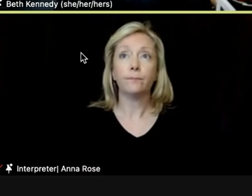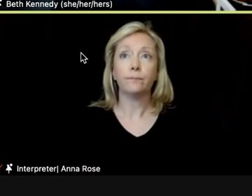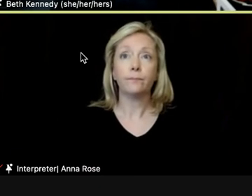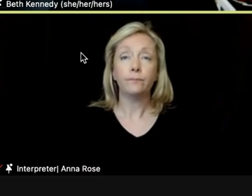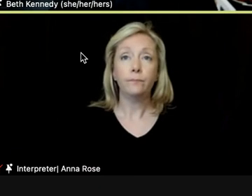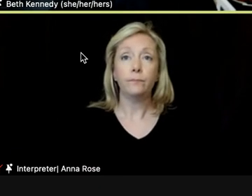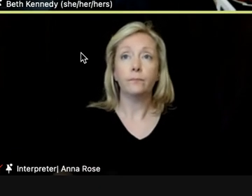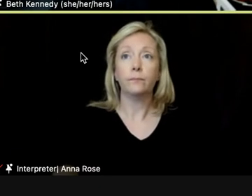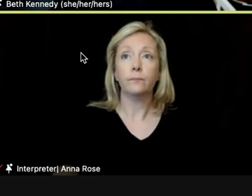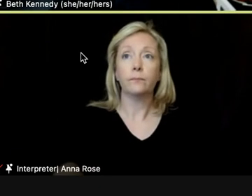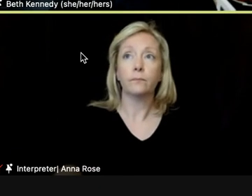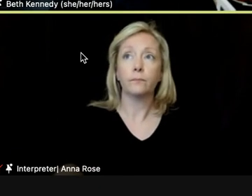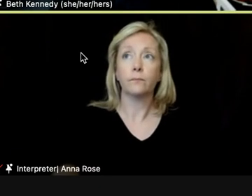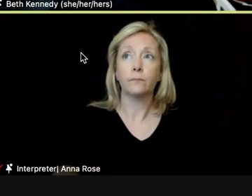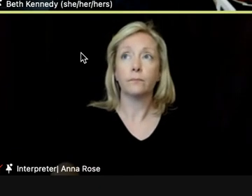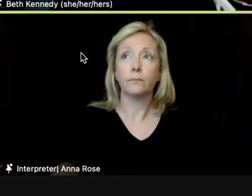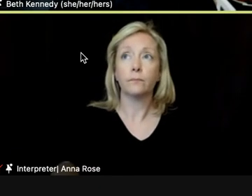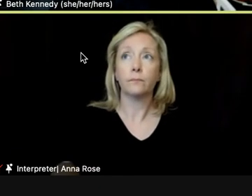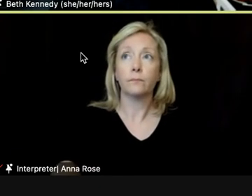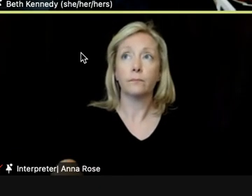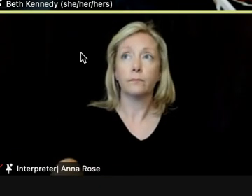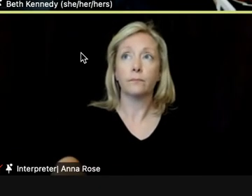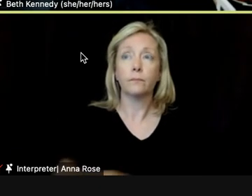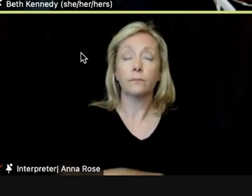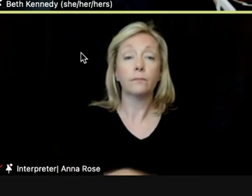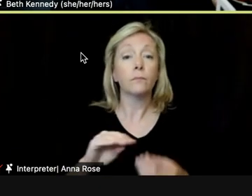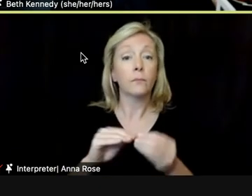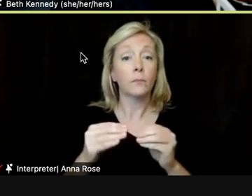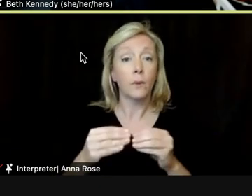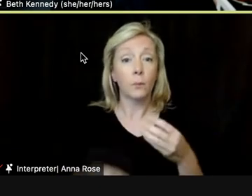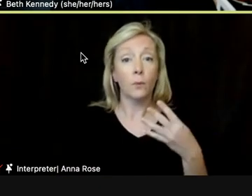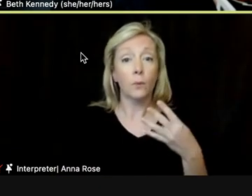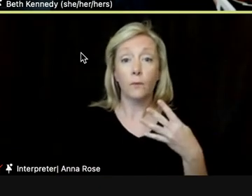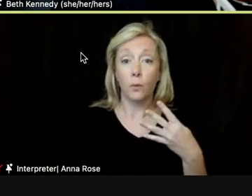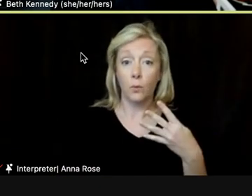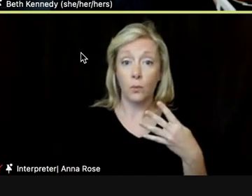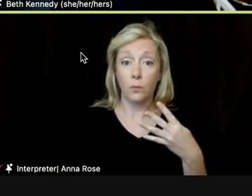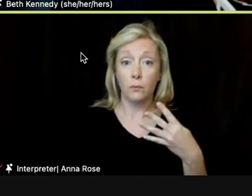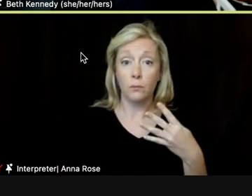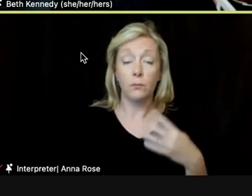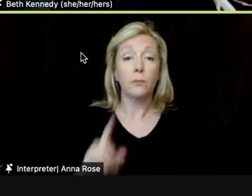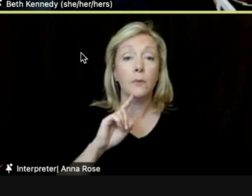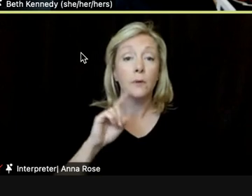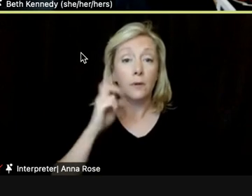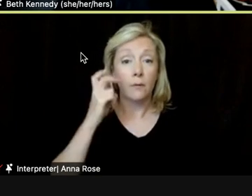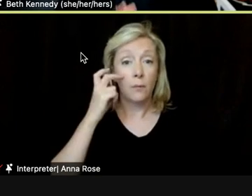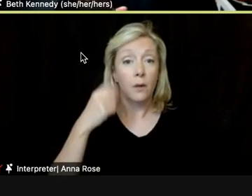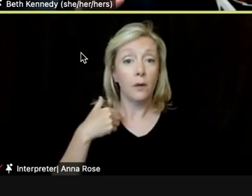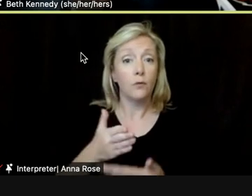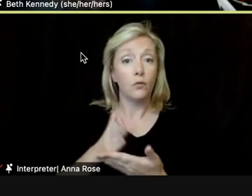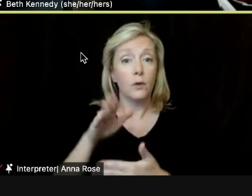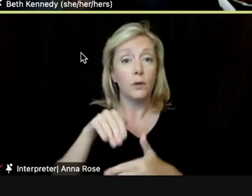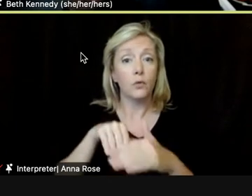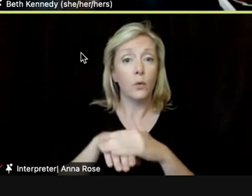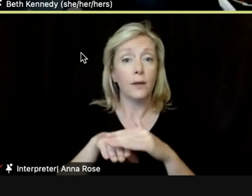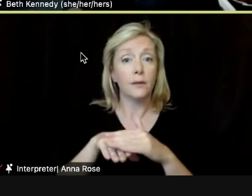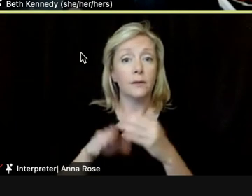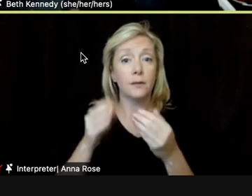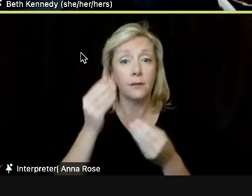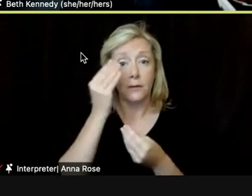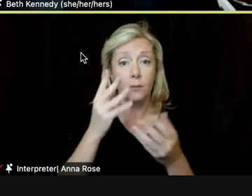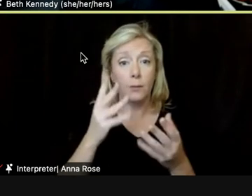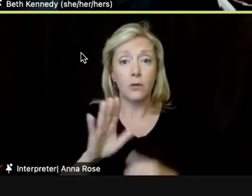So number 4 is people who are deafblind have the right to access information in their